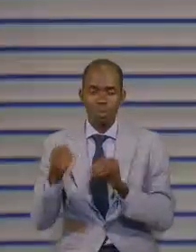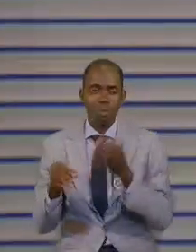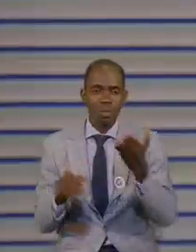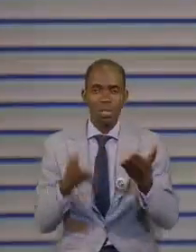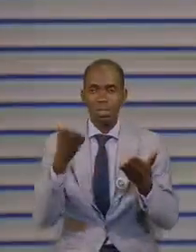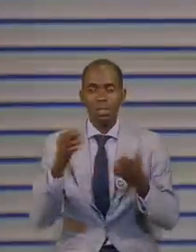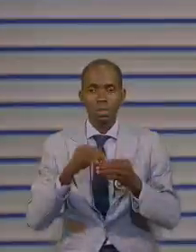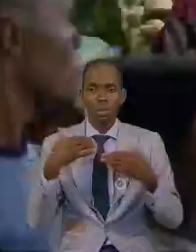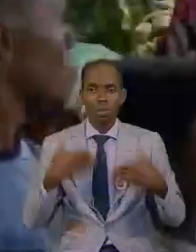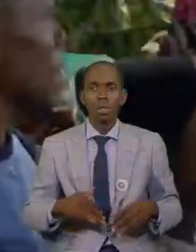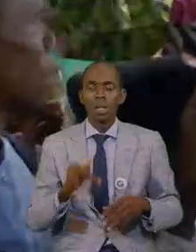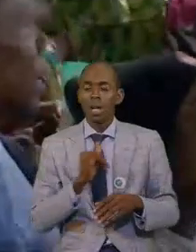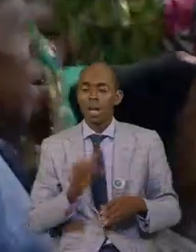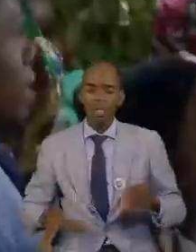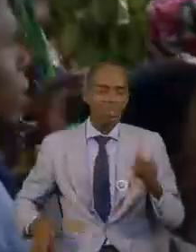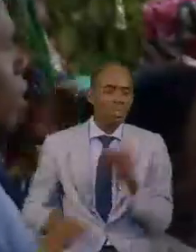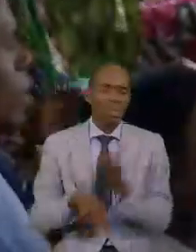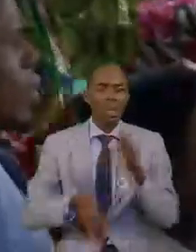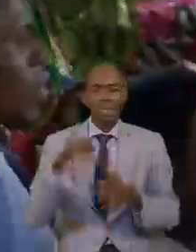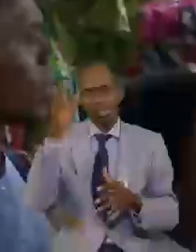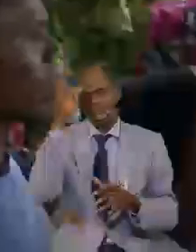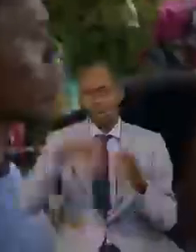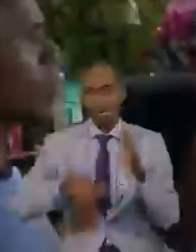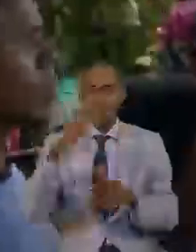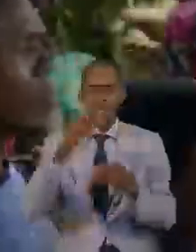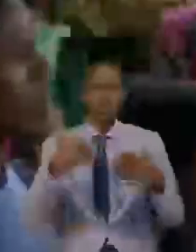off his son from your body.